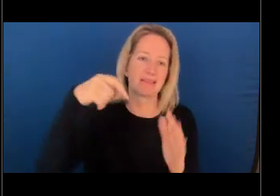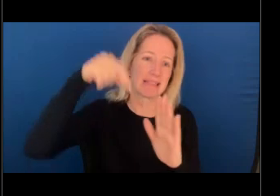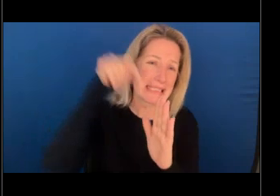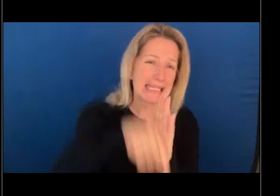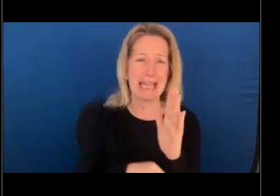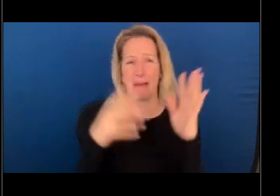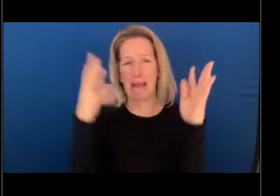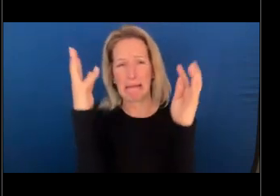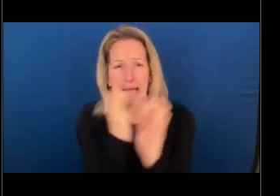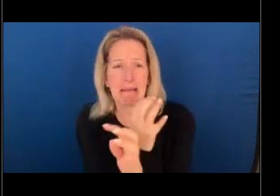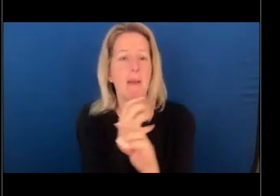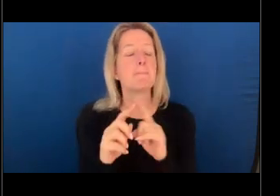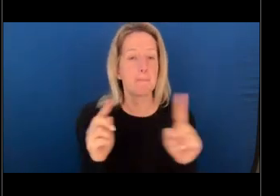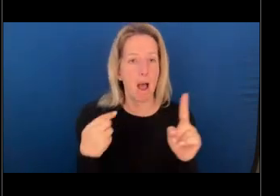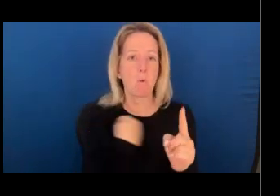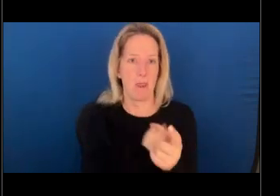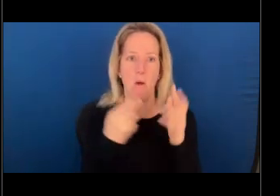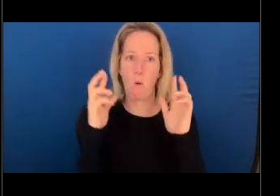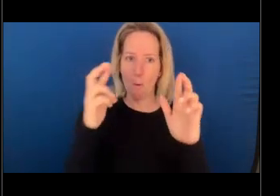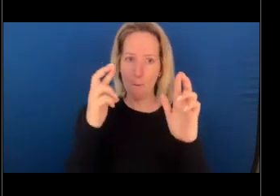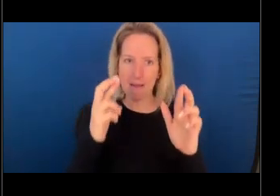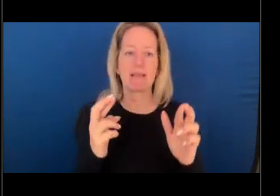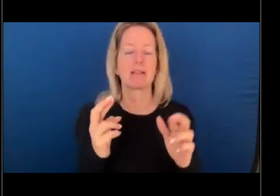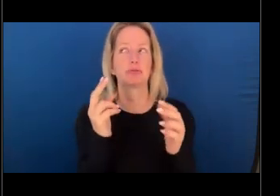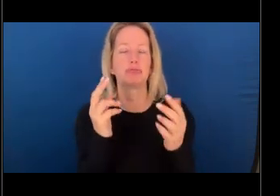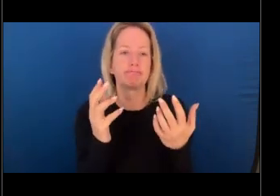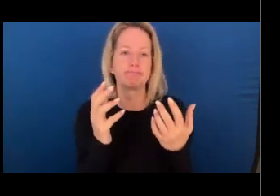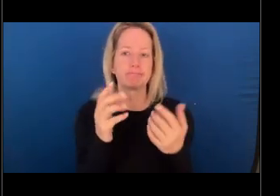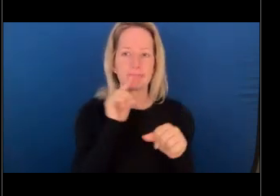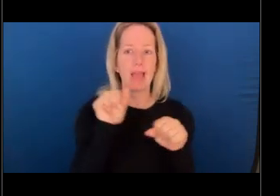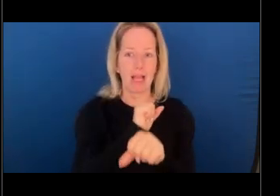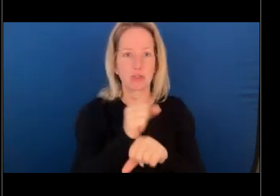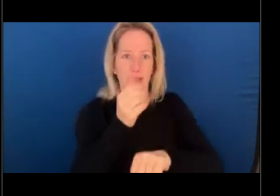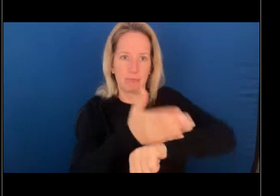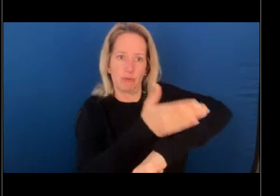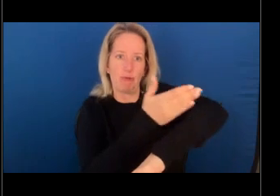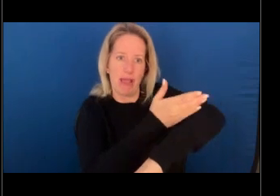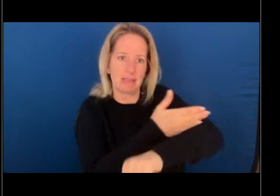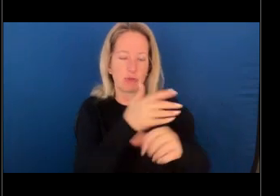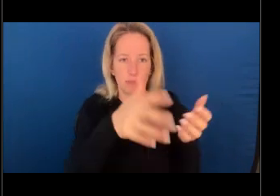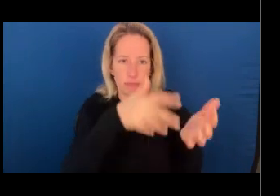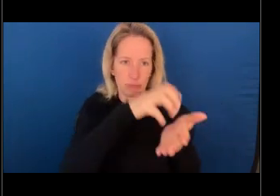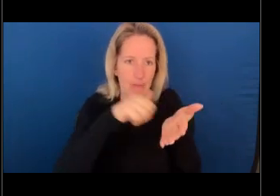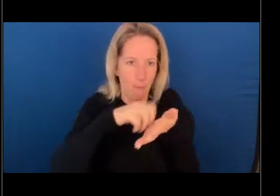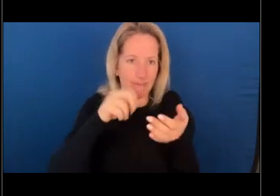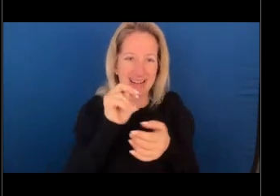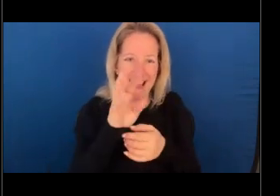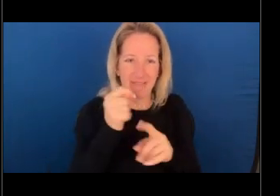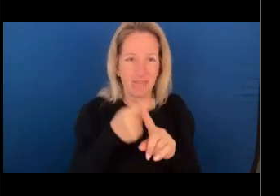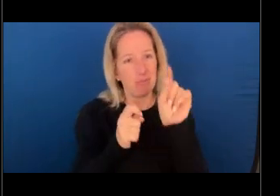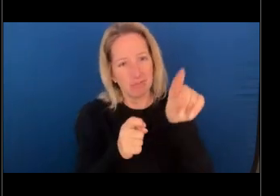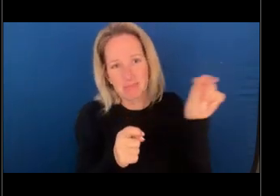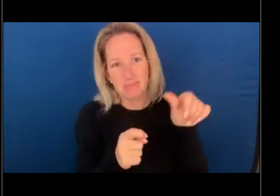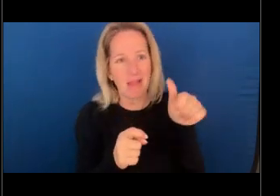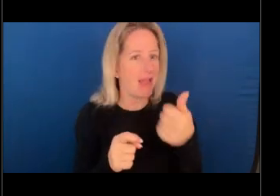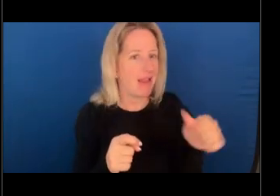progress removing nets from shipwrecks. With that, I will be happy to take any questions that you might have. I think I have one more question